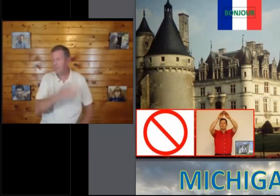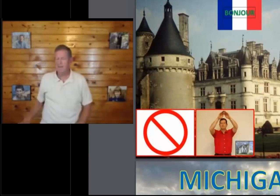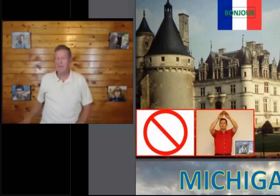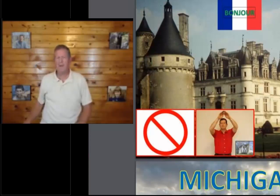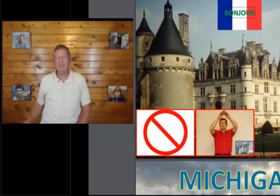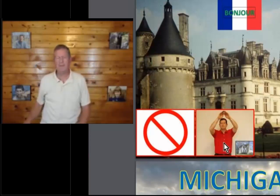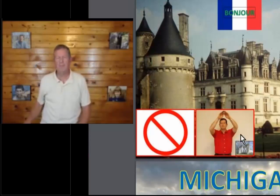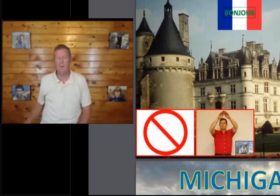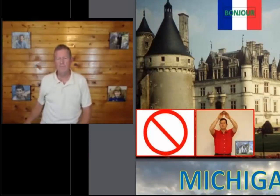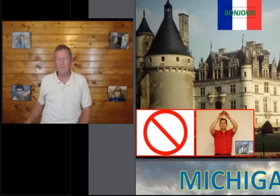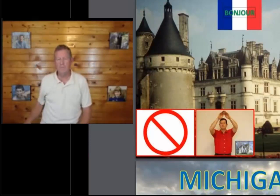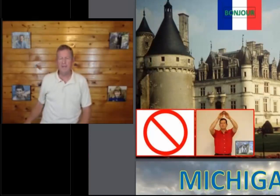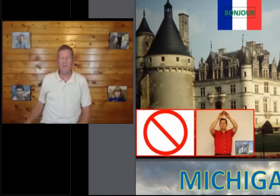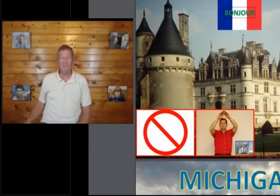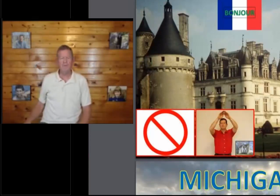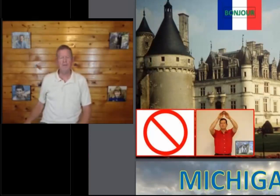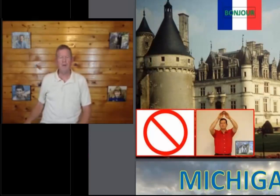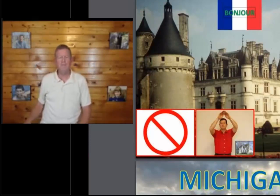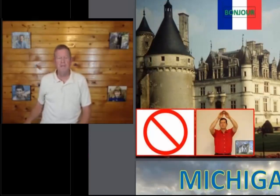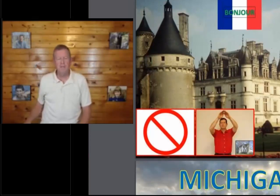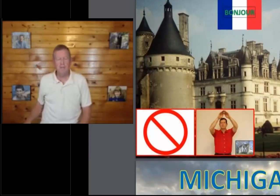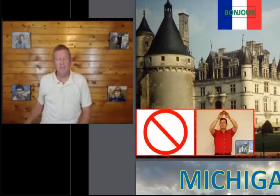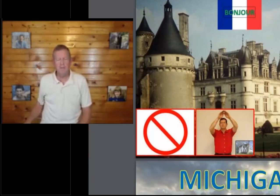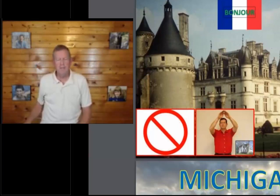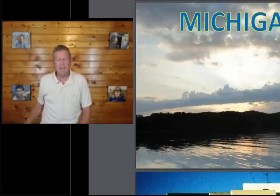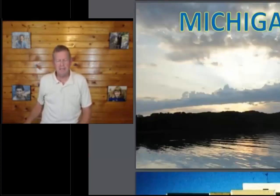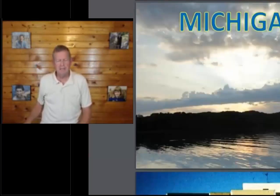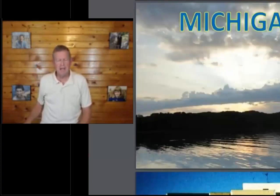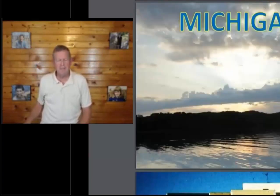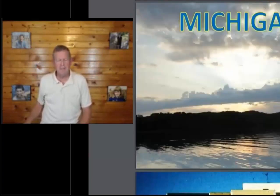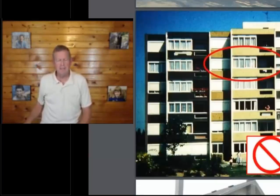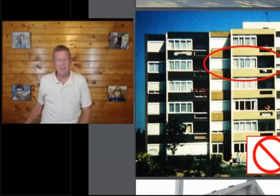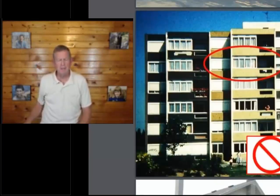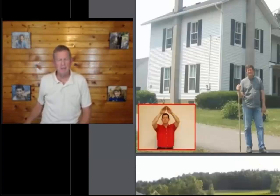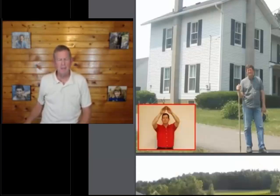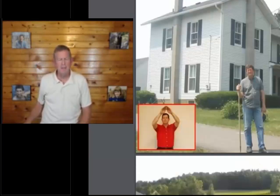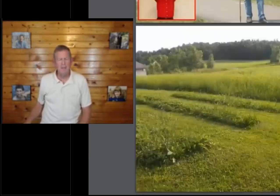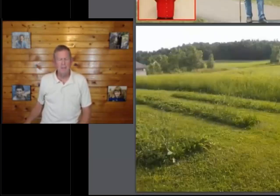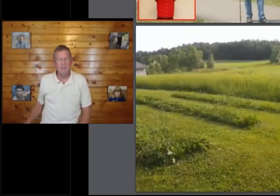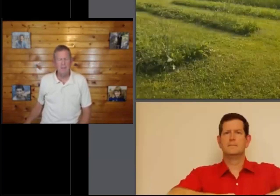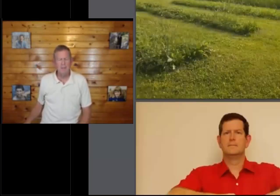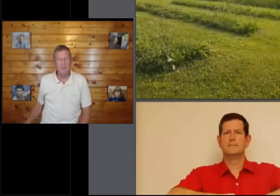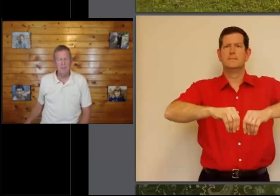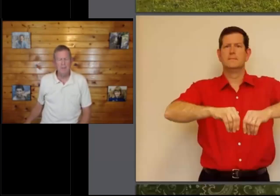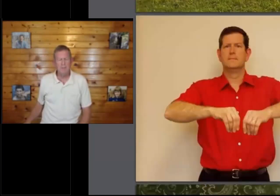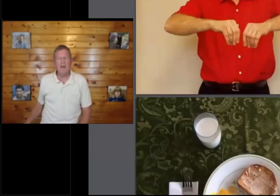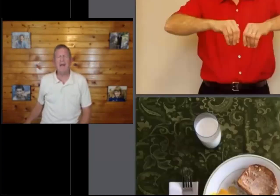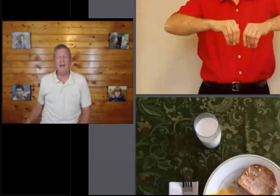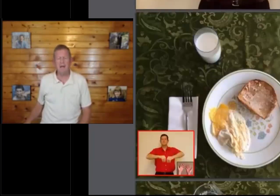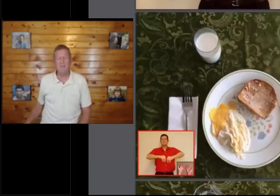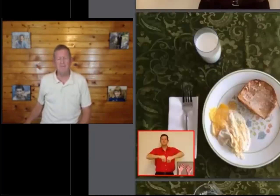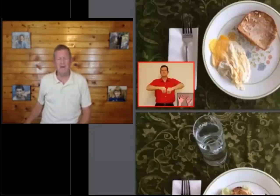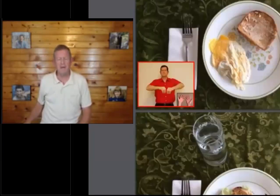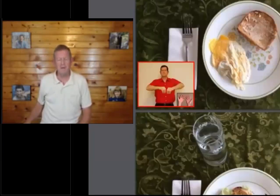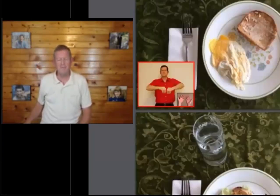Okay, that probably was more confusing than helpful. Here we go. Ça c'était habiter. Maintenant,